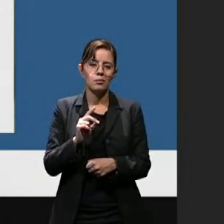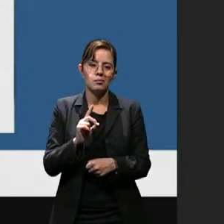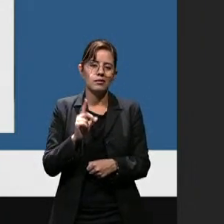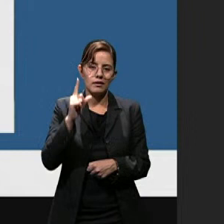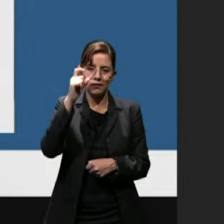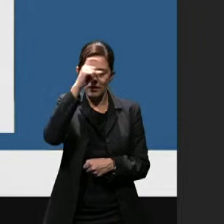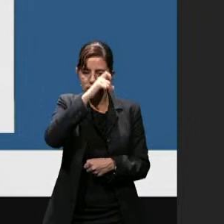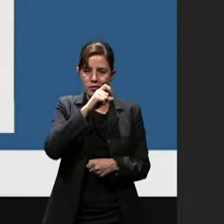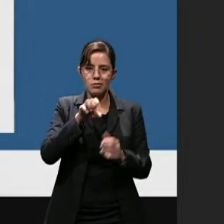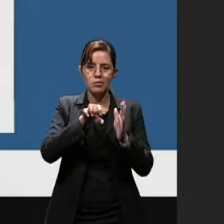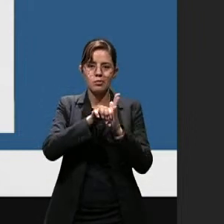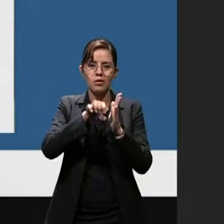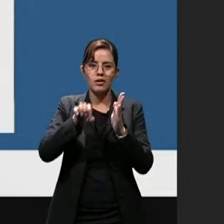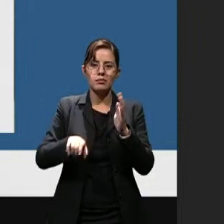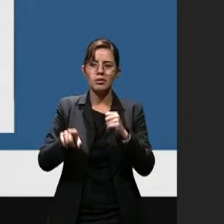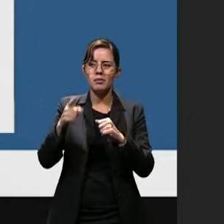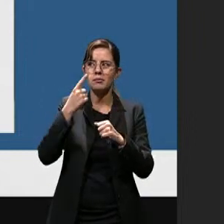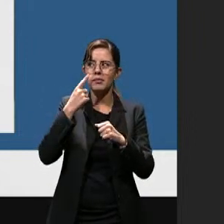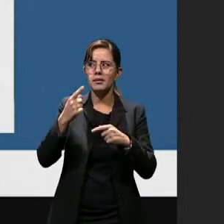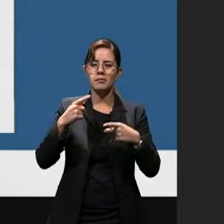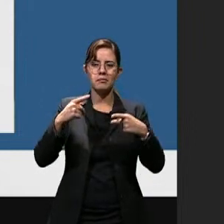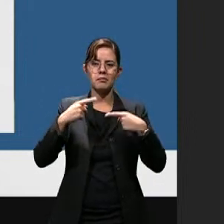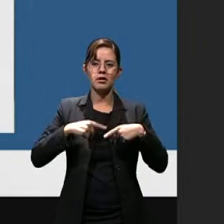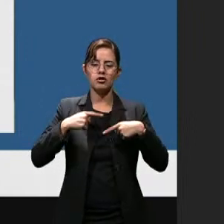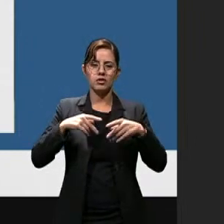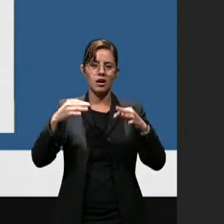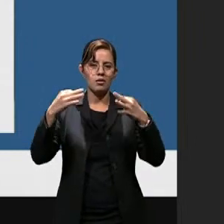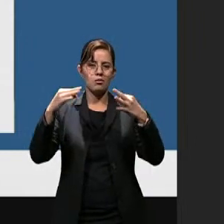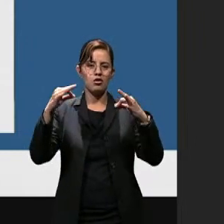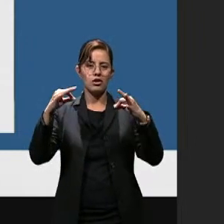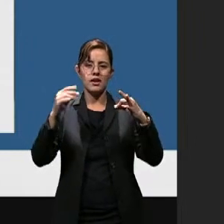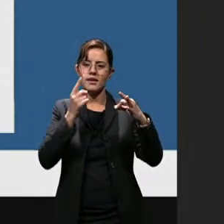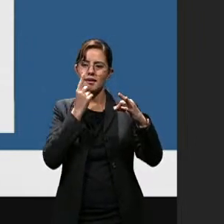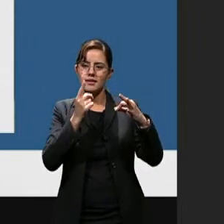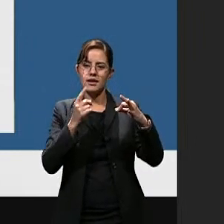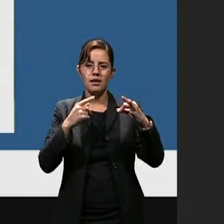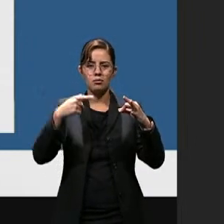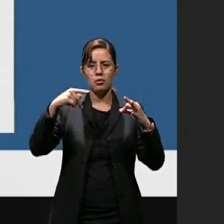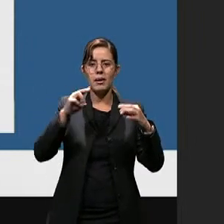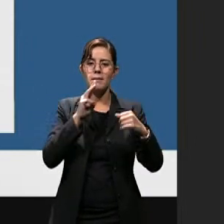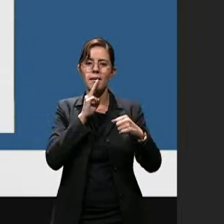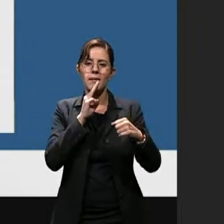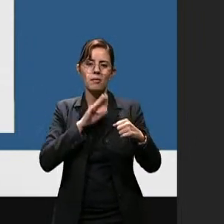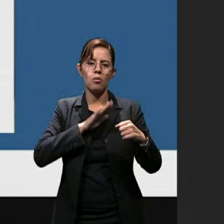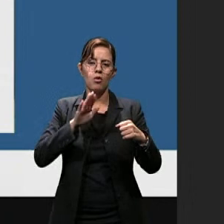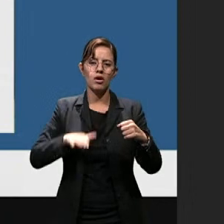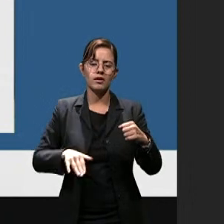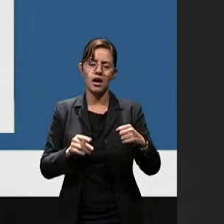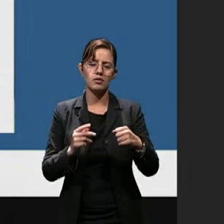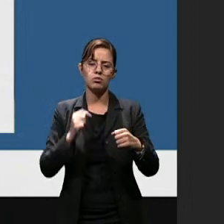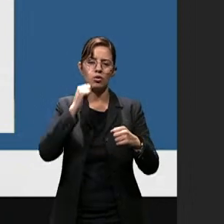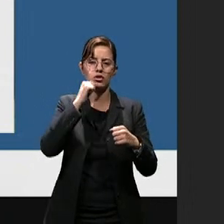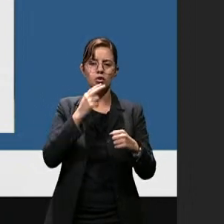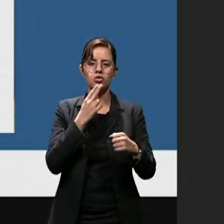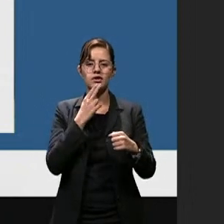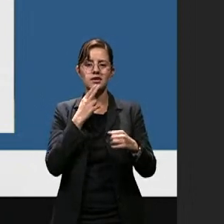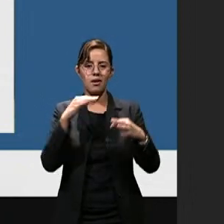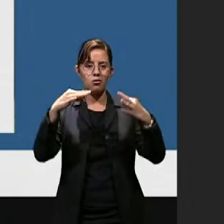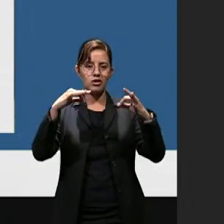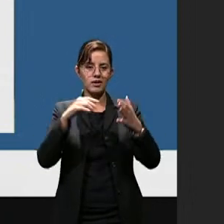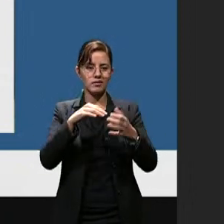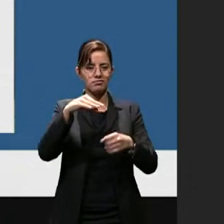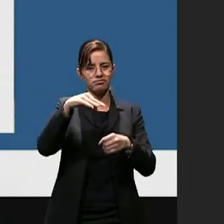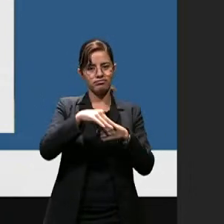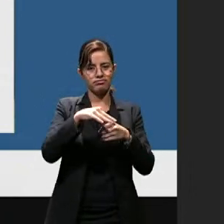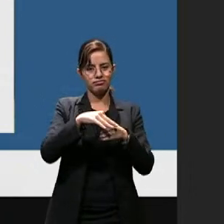always be the mother's ballot. And so there are instances of it happening, but it's one ballot or